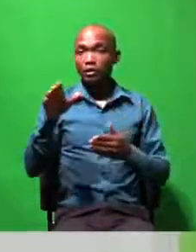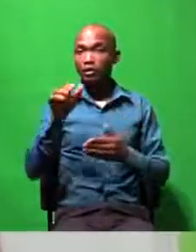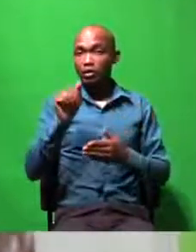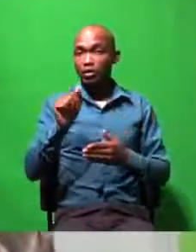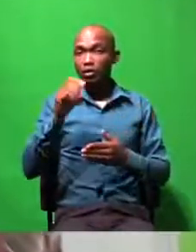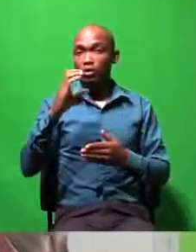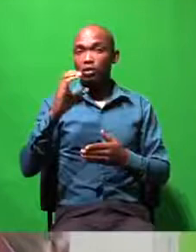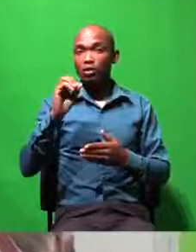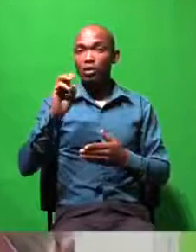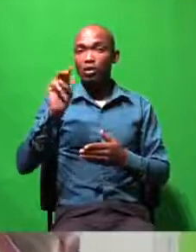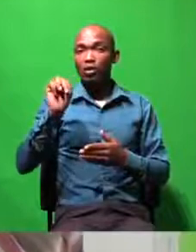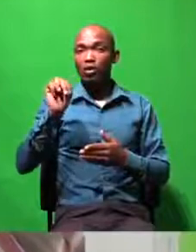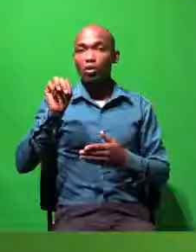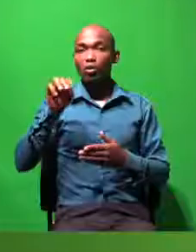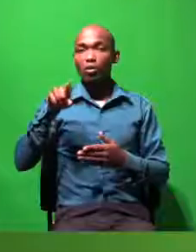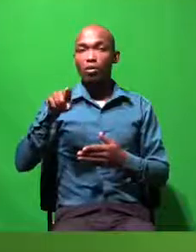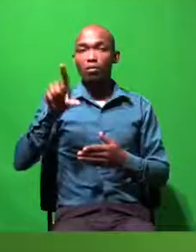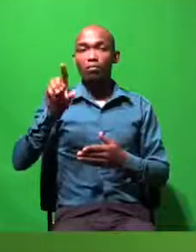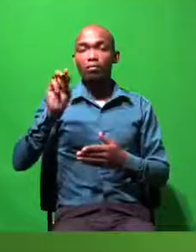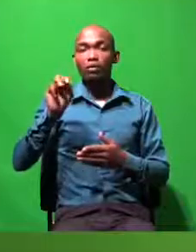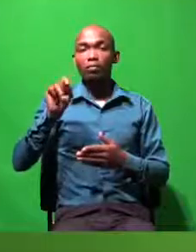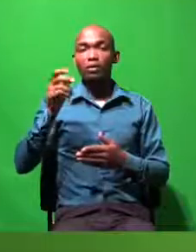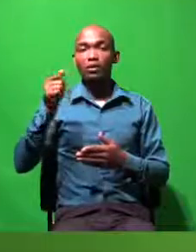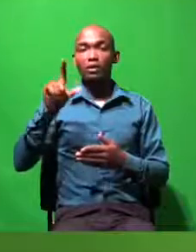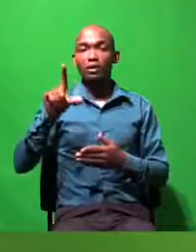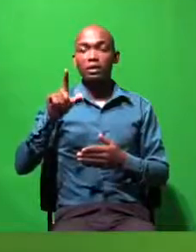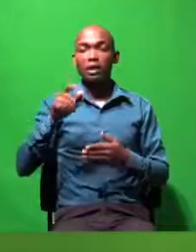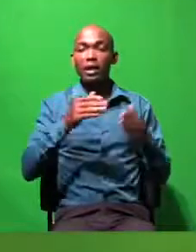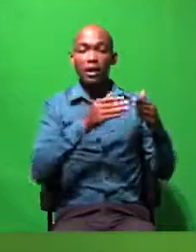the complementary angles.